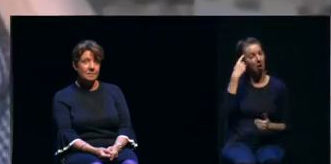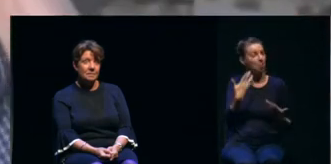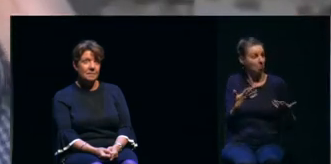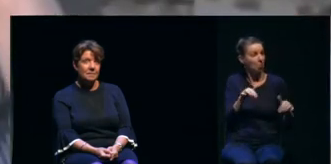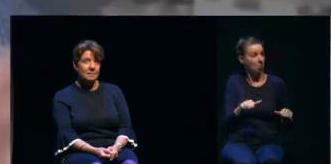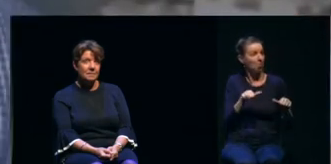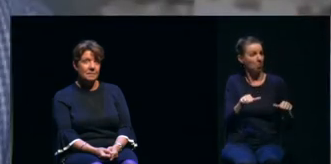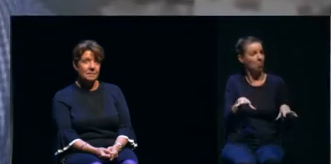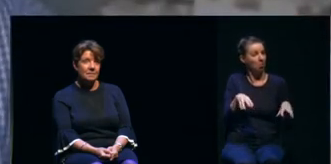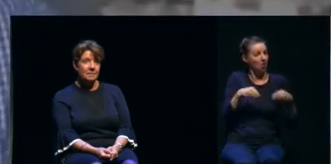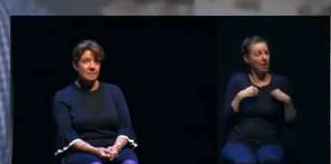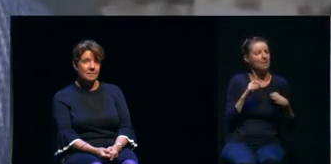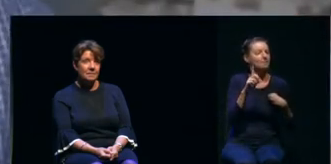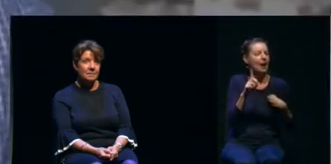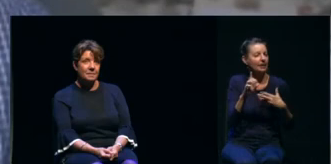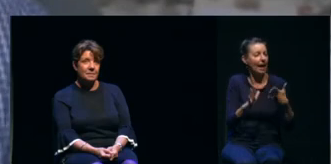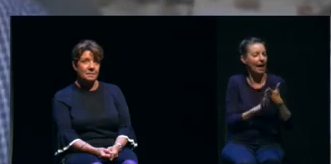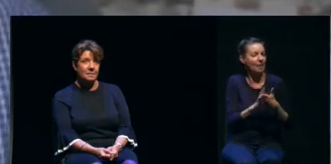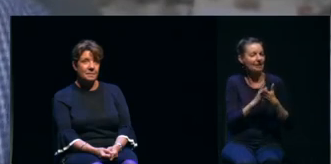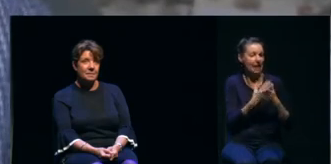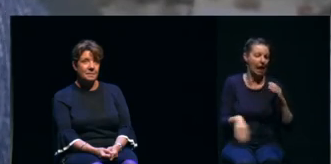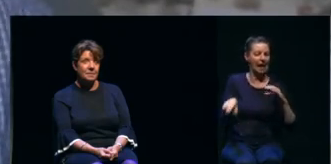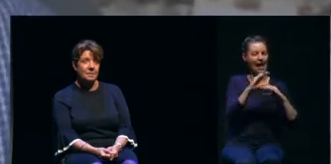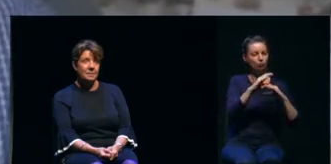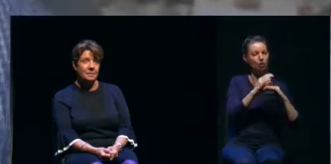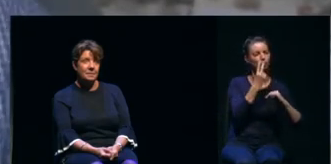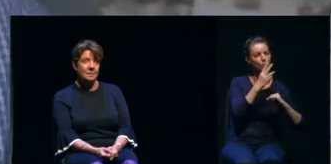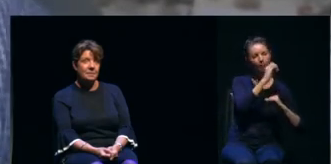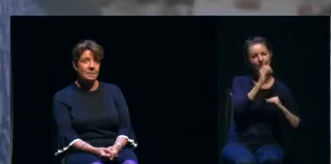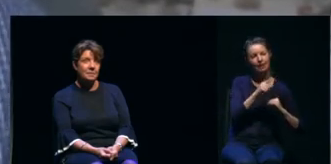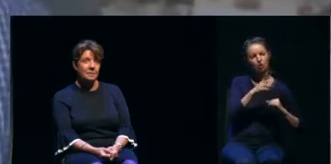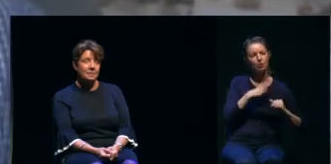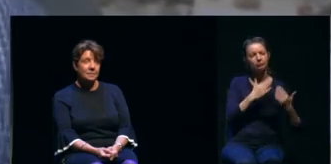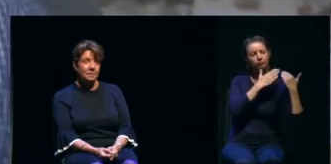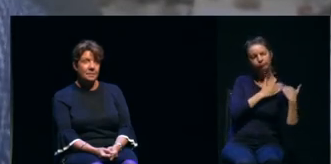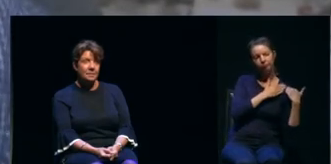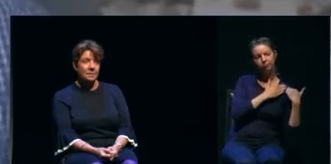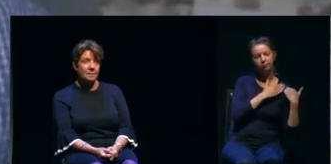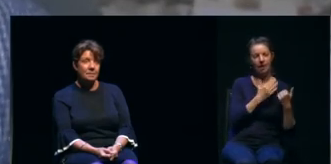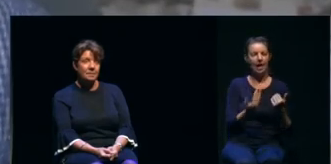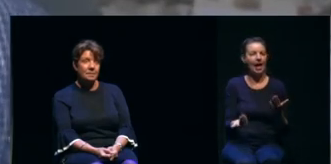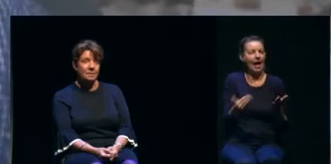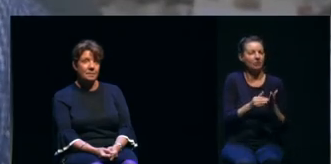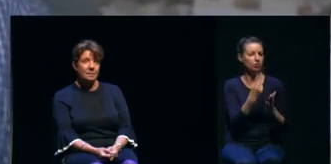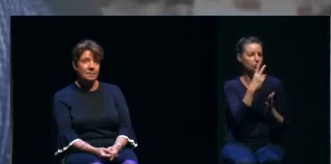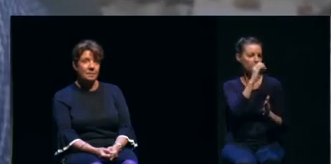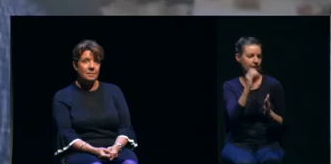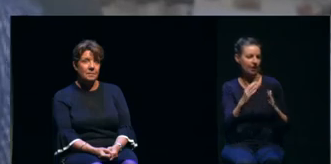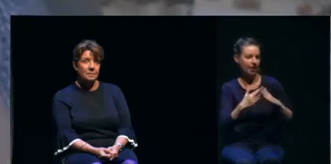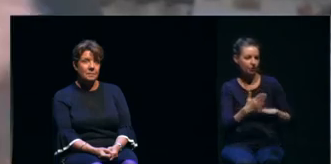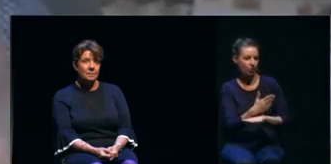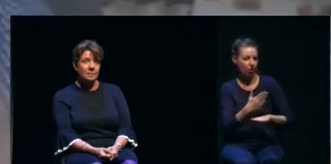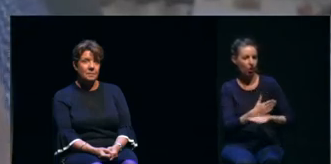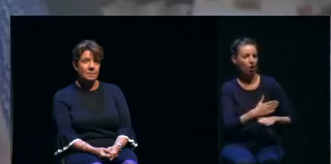guys. But that's still an extra 2% that you've got to do, an extra 2% of childcare, an extra 2% of housework.